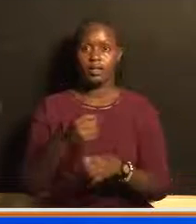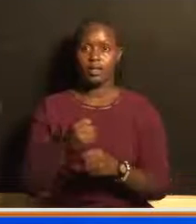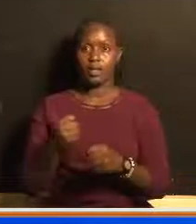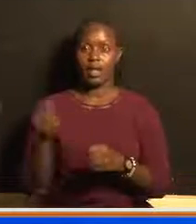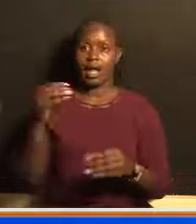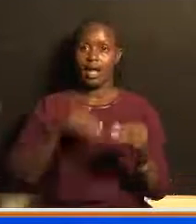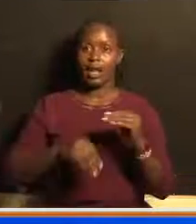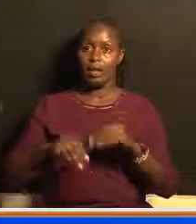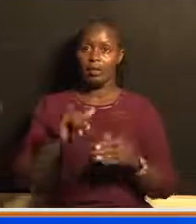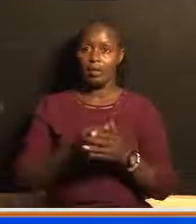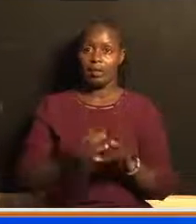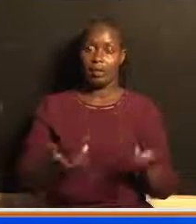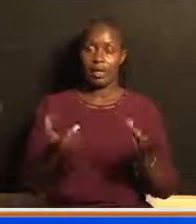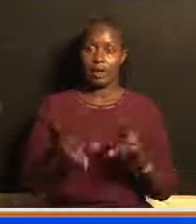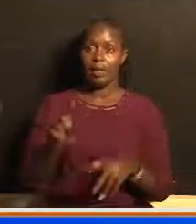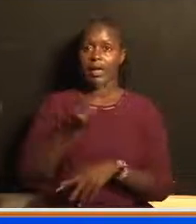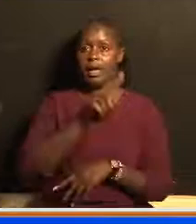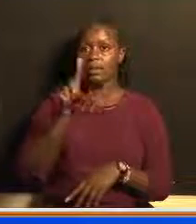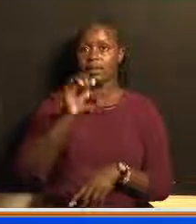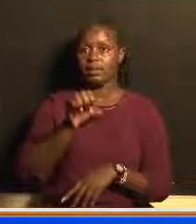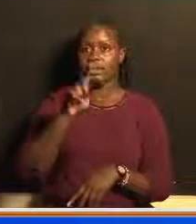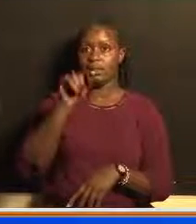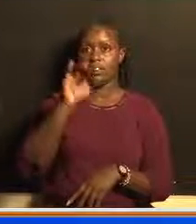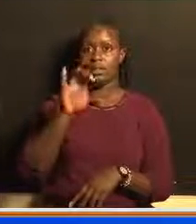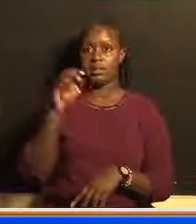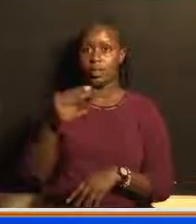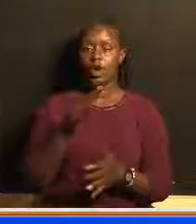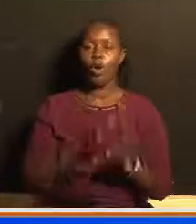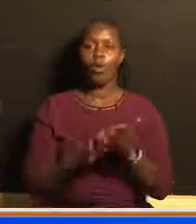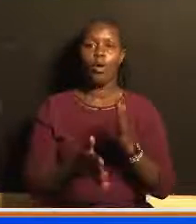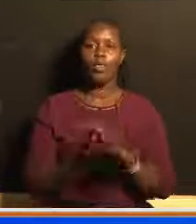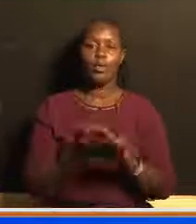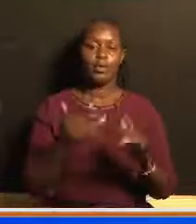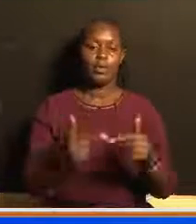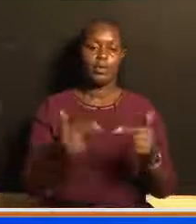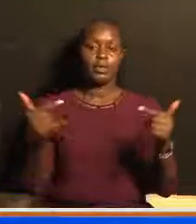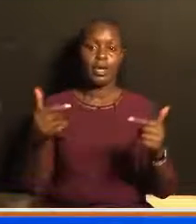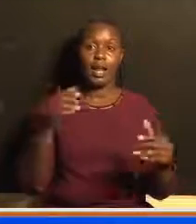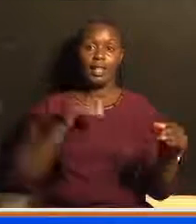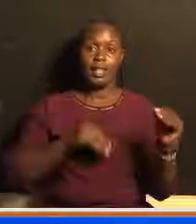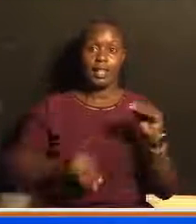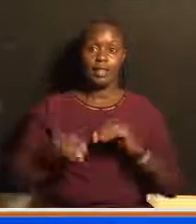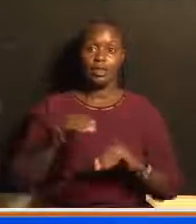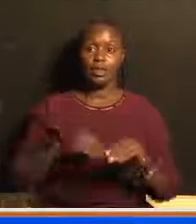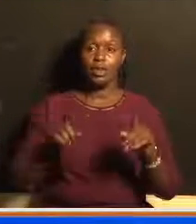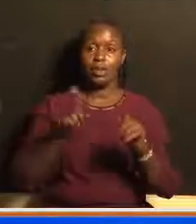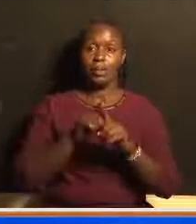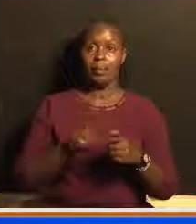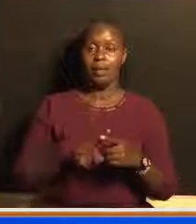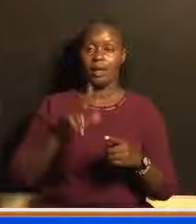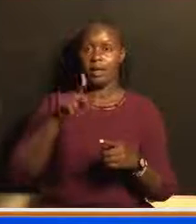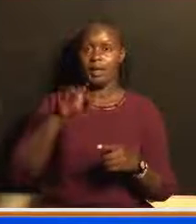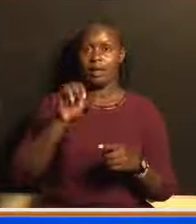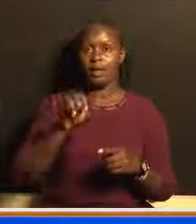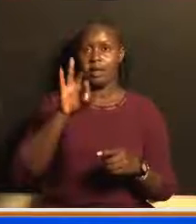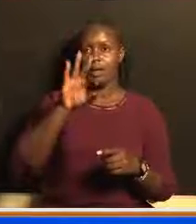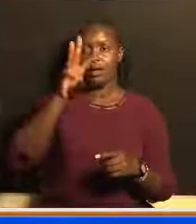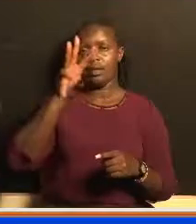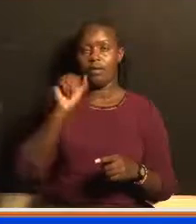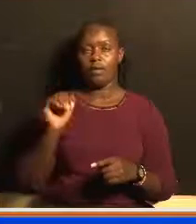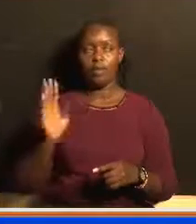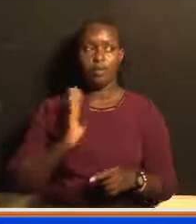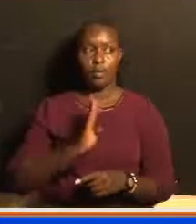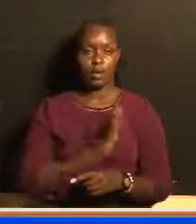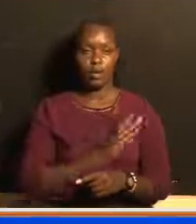that was held at Zetech University with no opposition. The election was held by Kefwa's electoral body, while Terry Ouko